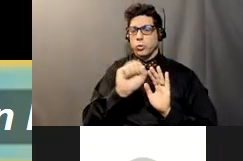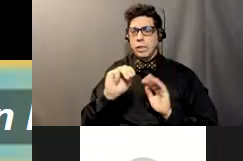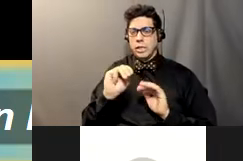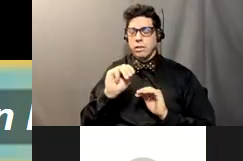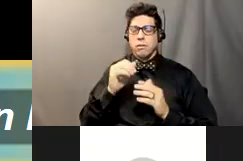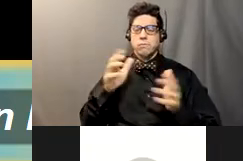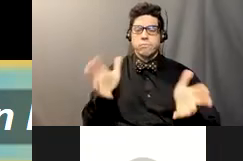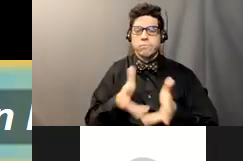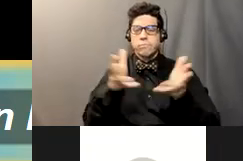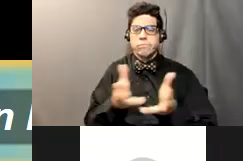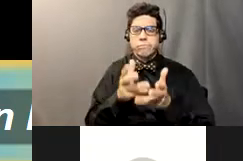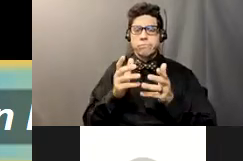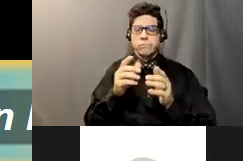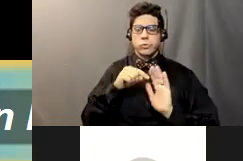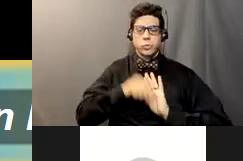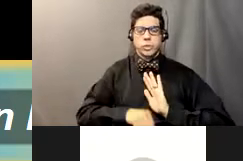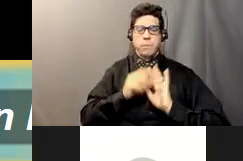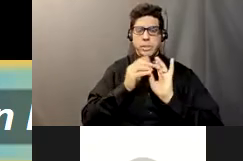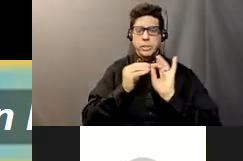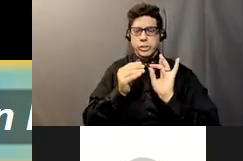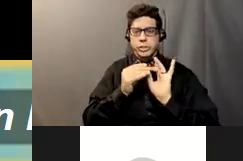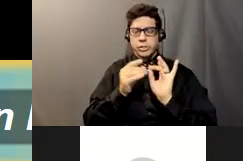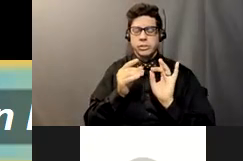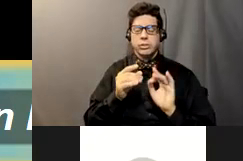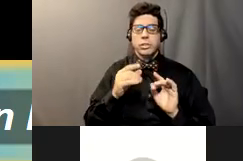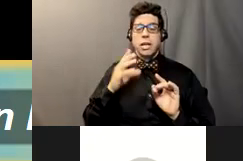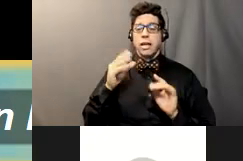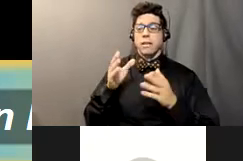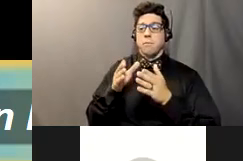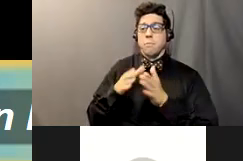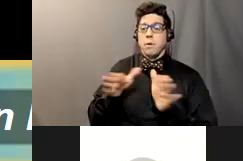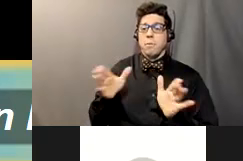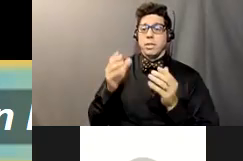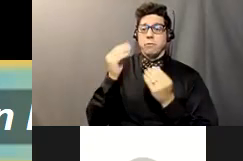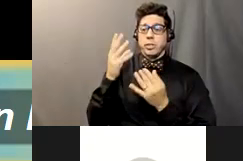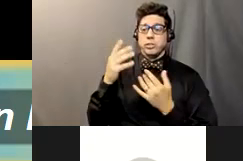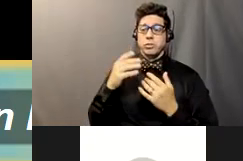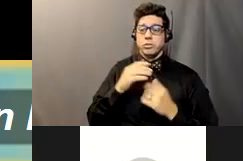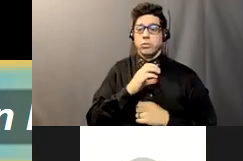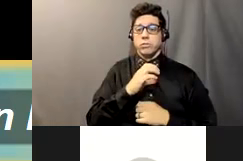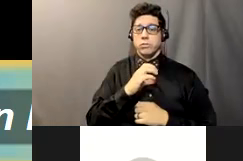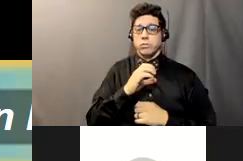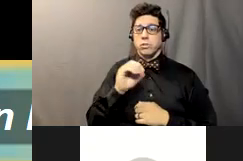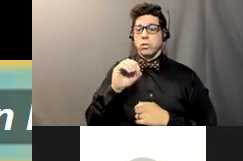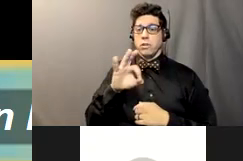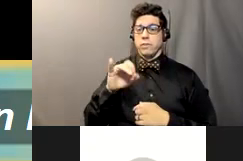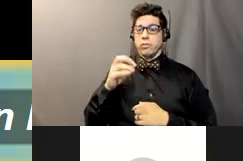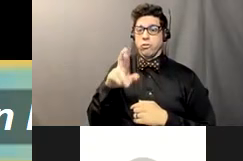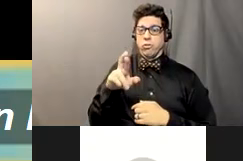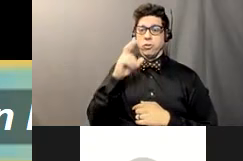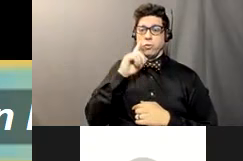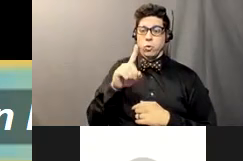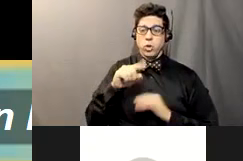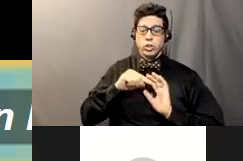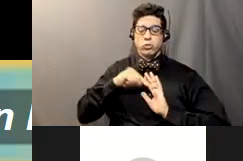and educating media outlets and public information officers on safer suicide messaging. If the slides